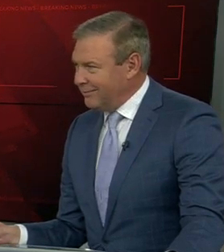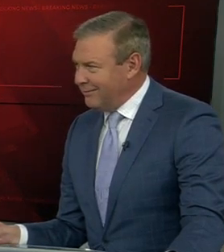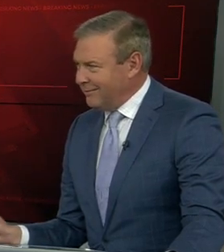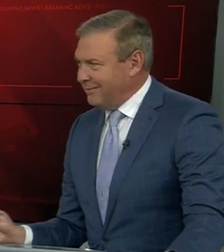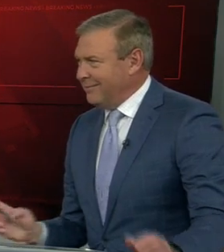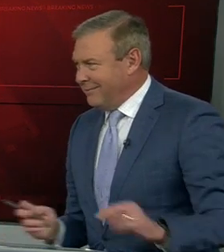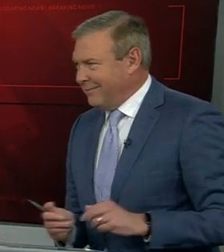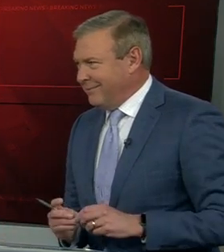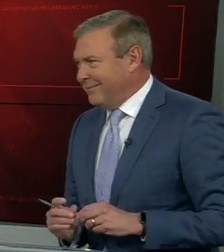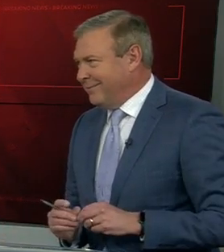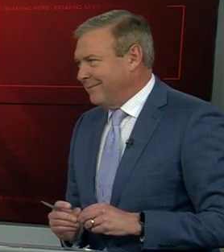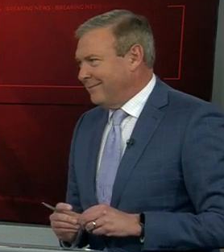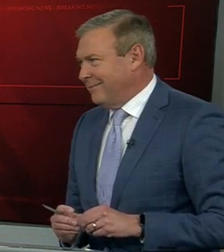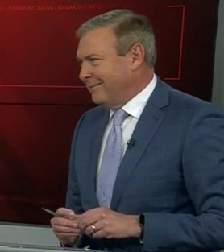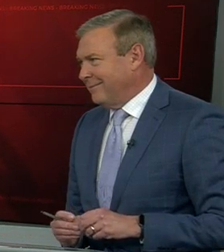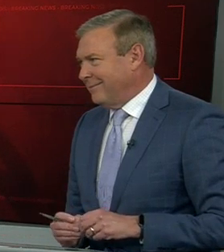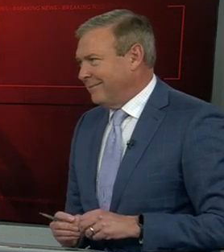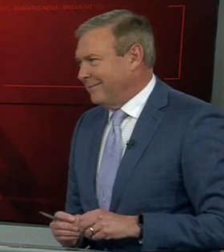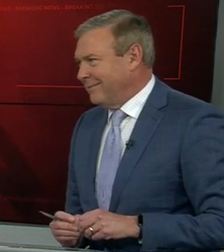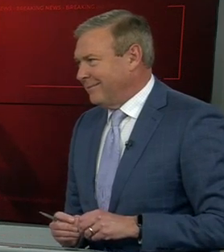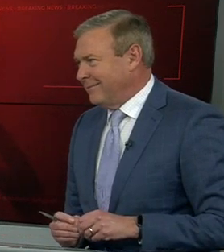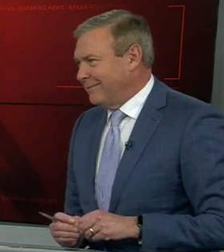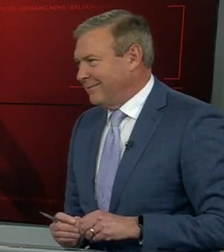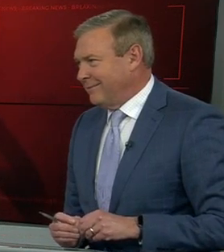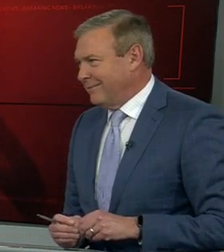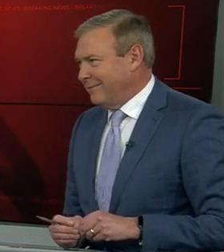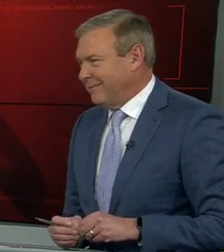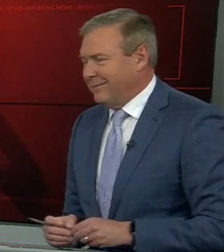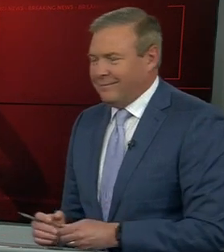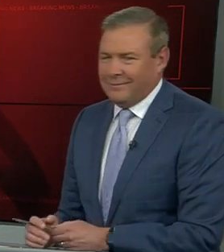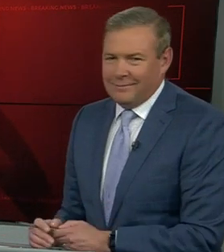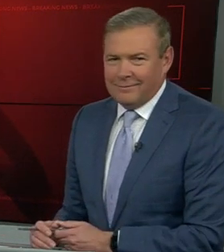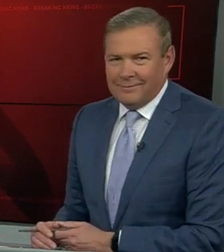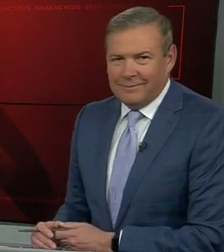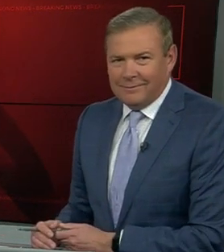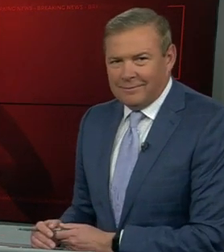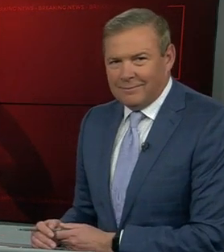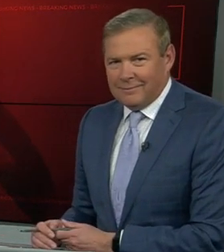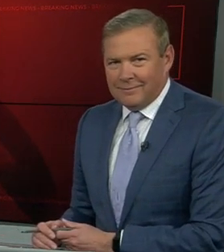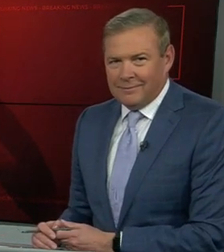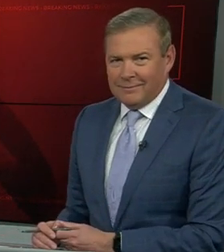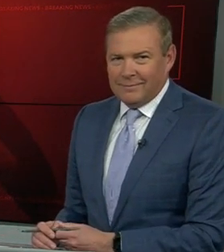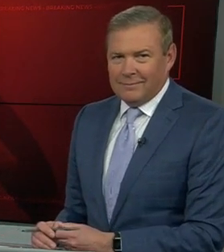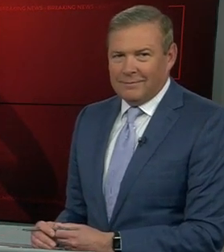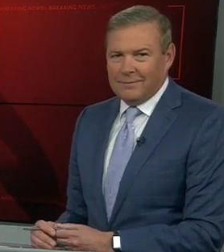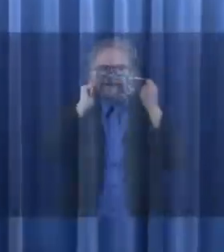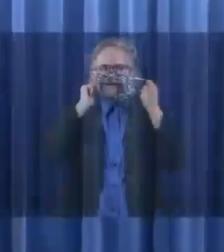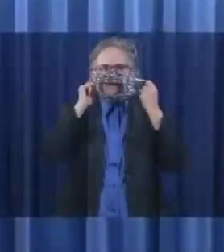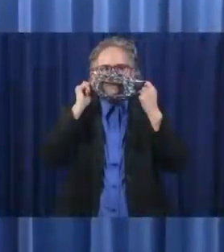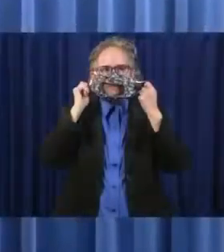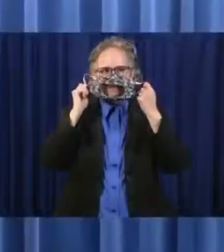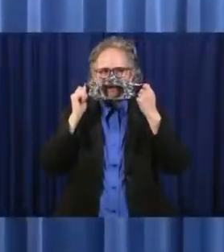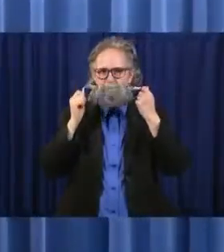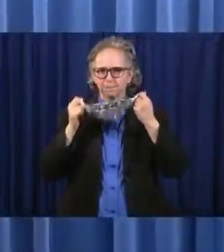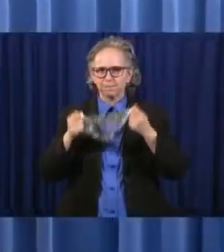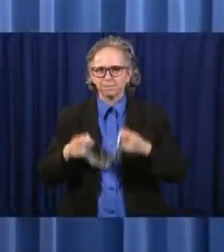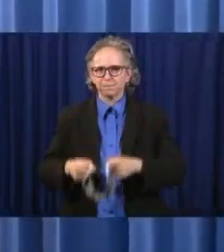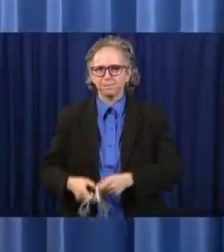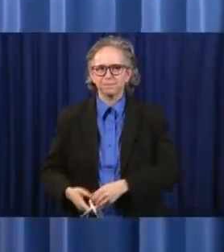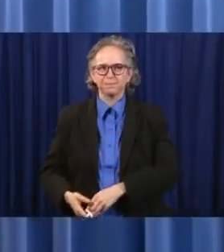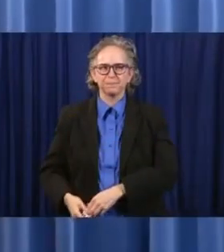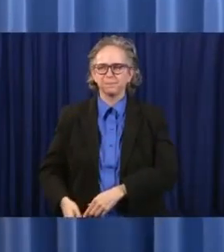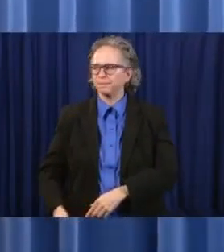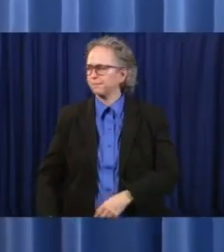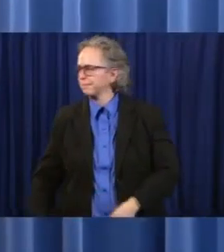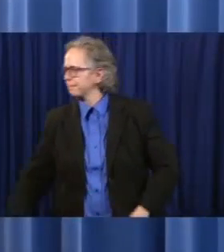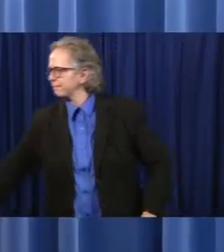many videos across the country of people just not doing it right. Let's go ahead and join the governor, Governor Mike DeWine, as he kicks off his Monday